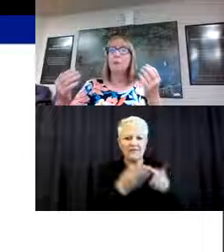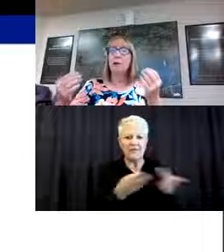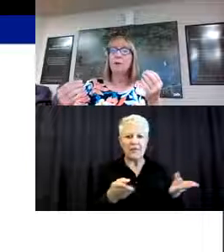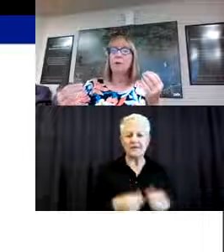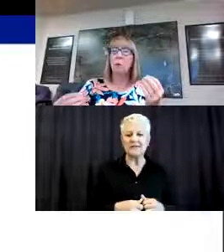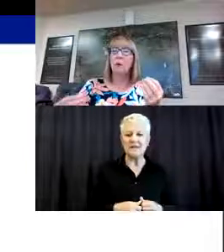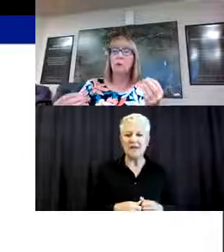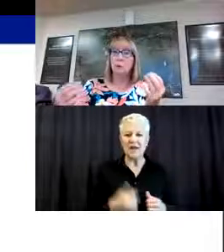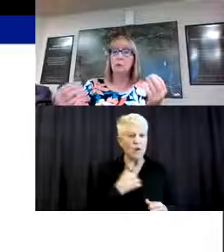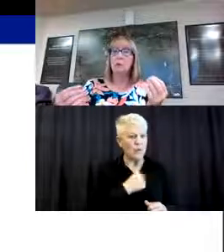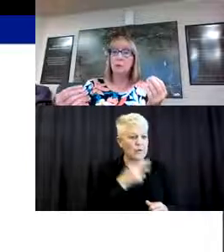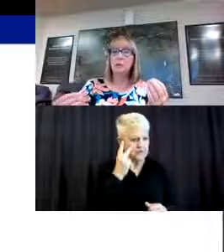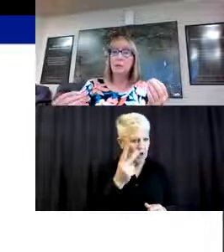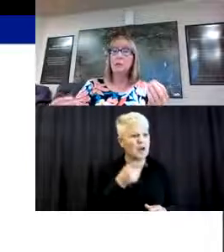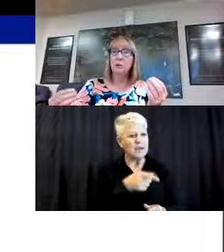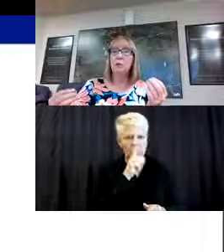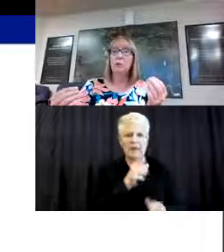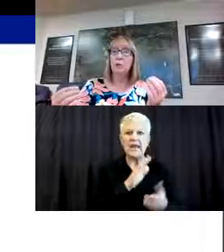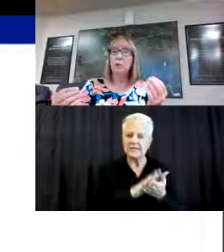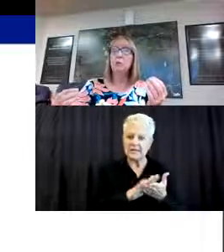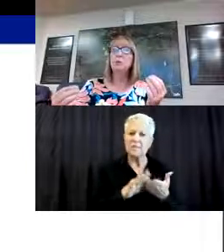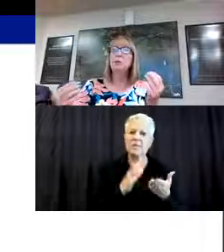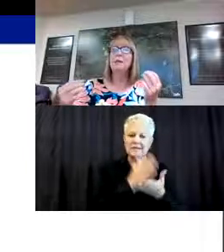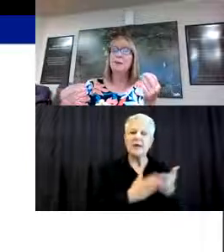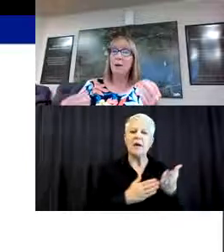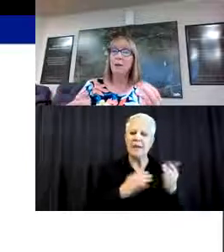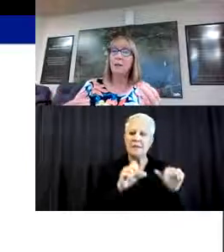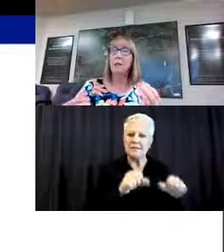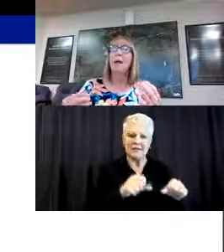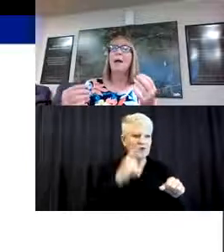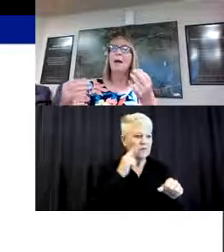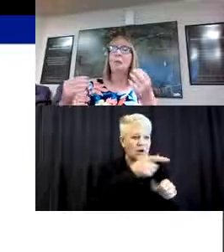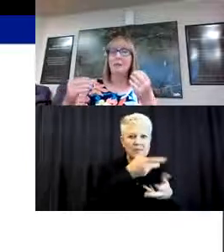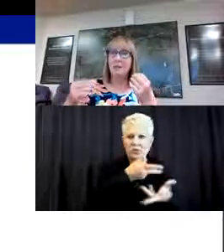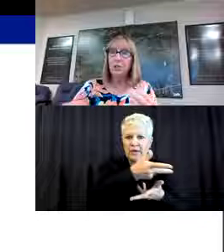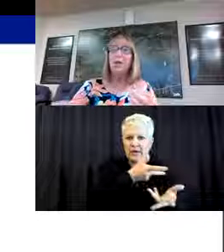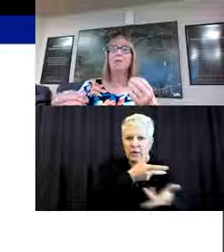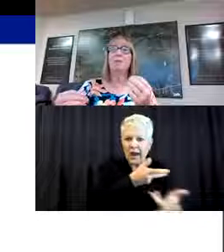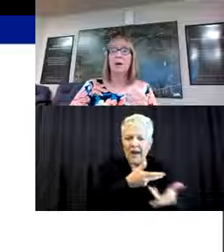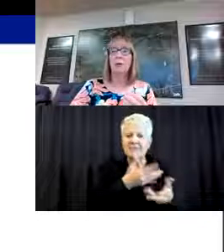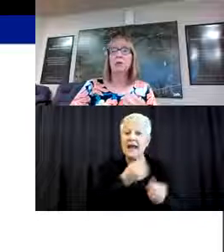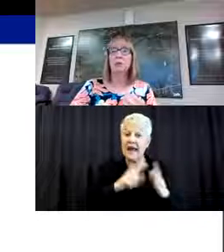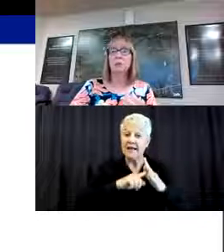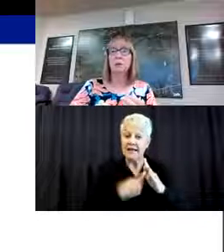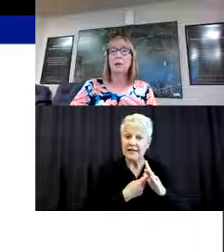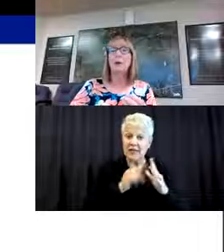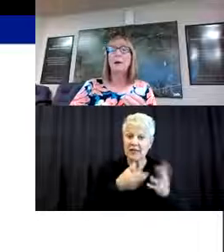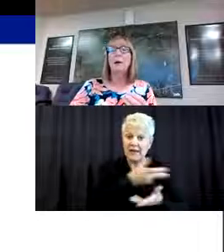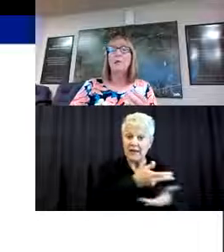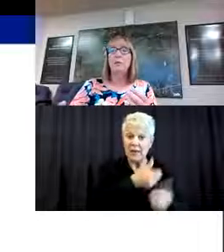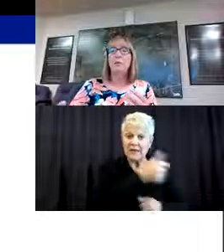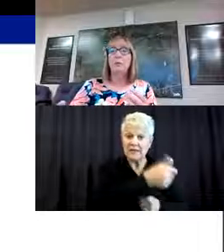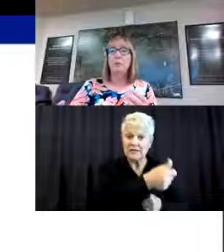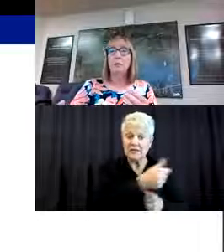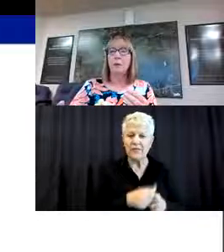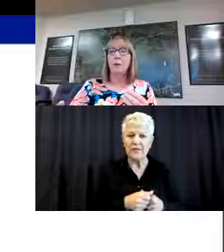and saw that there was really some potential here for him to be interacting and initiating that interaction himself.